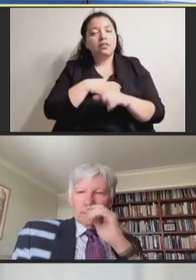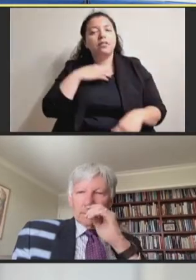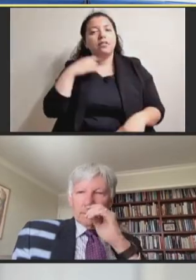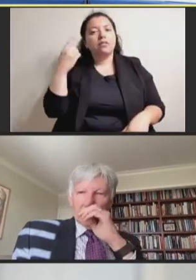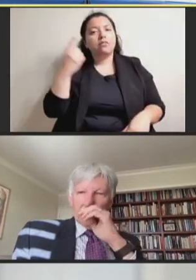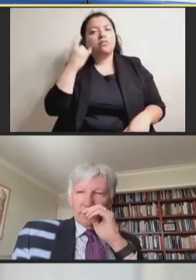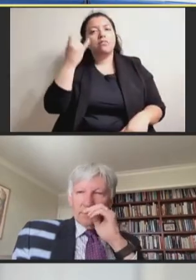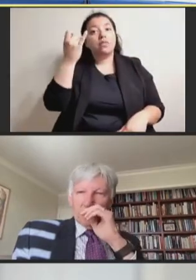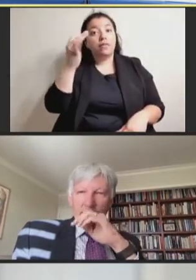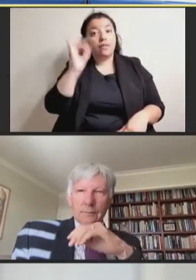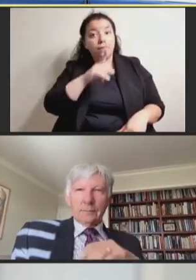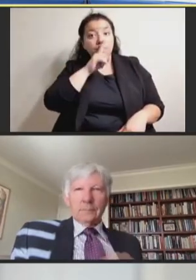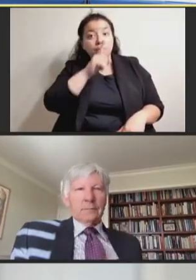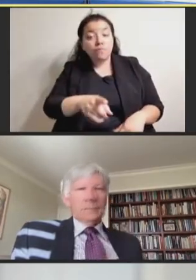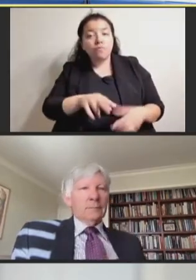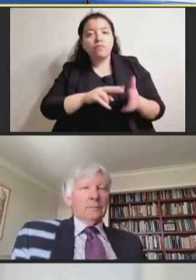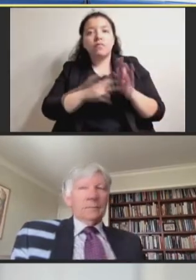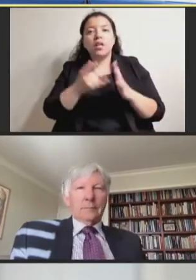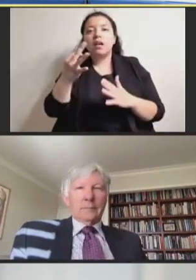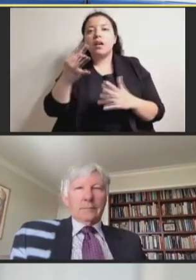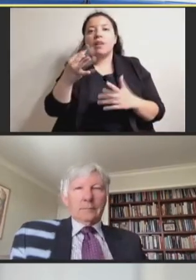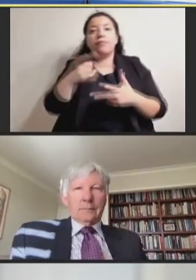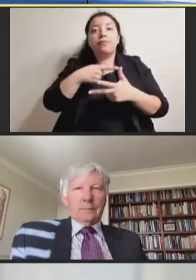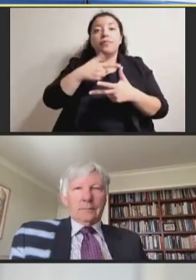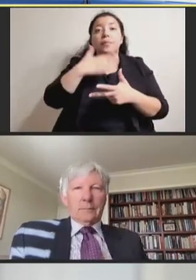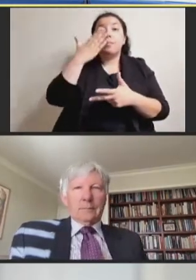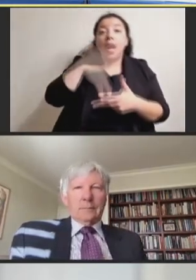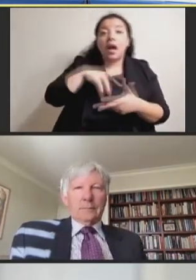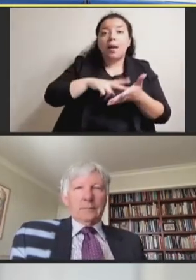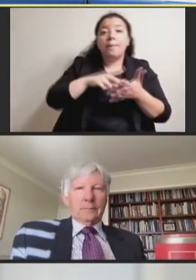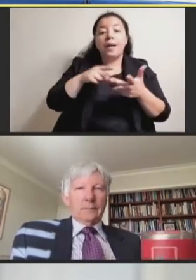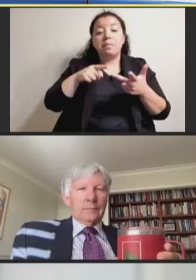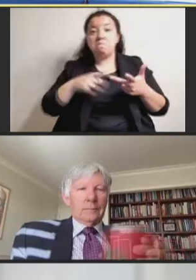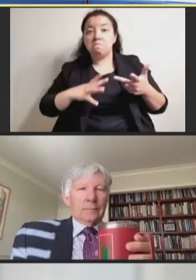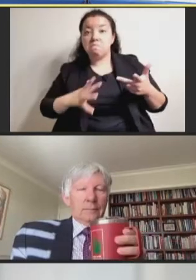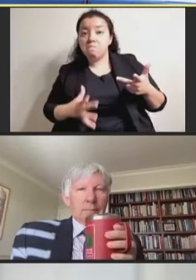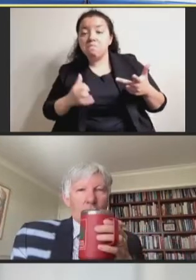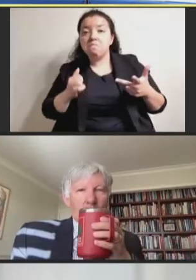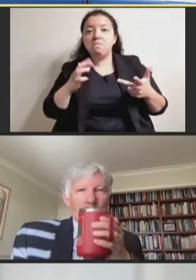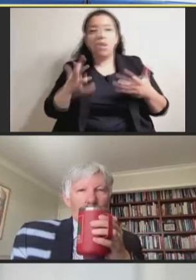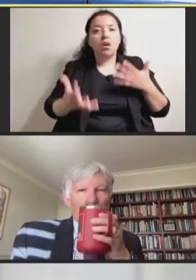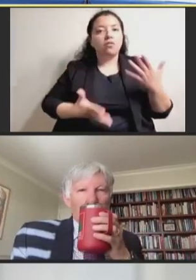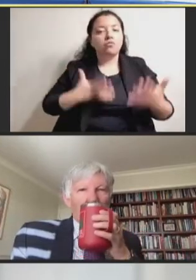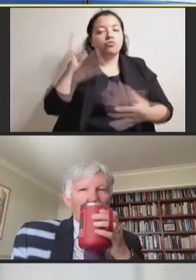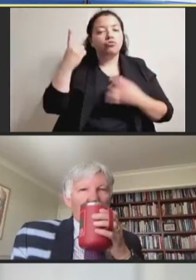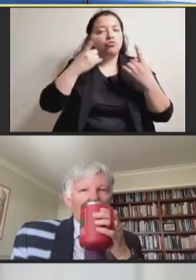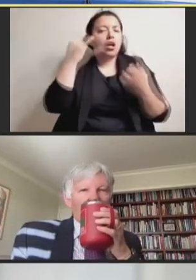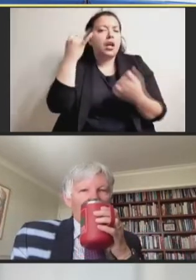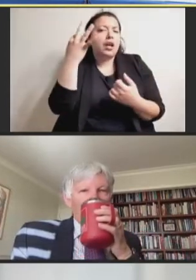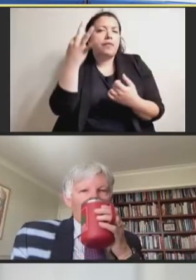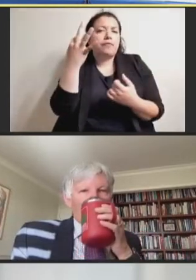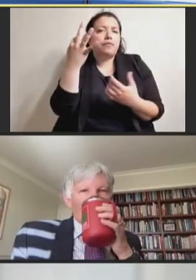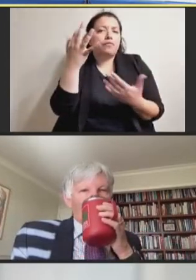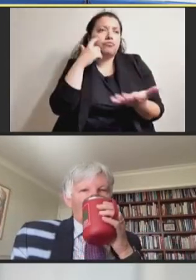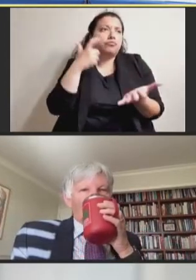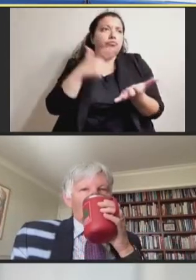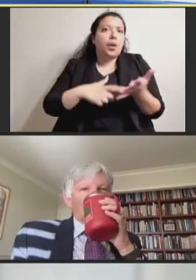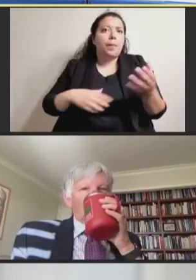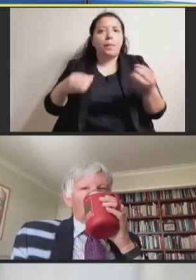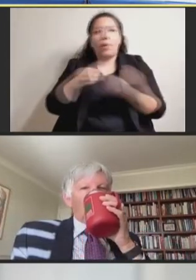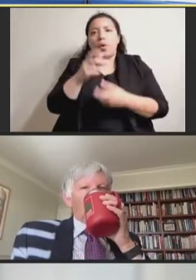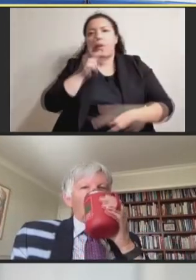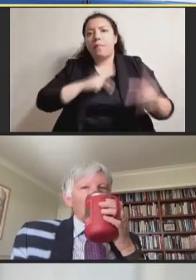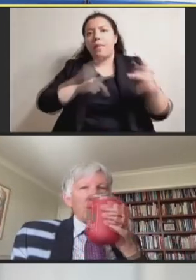truly that it's less likely, or if there's just a lot of attrition. That is, people who had a nasty reaction to their second primary